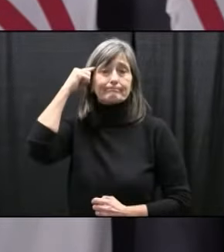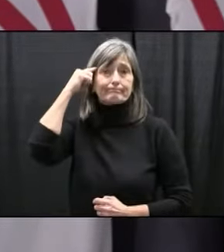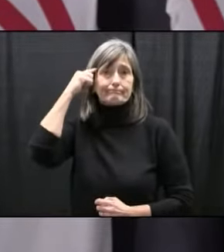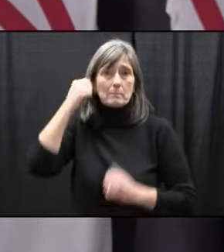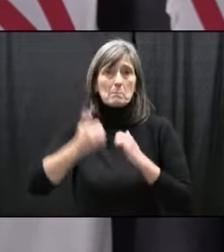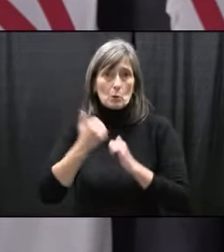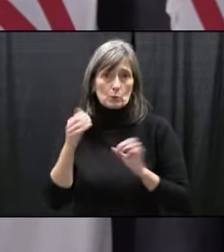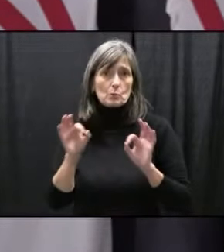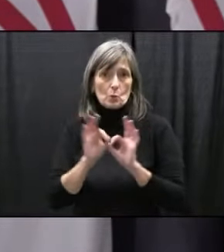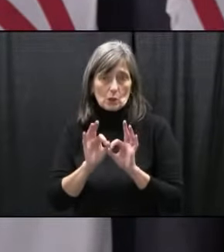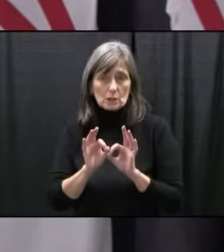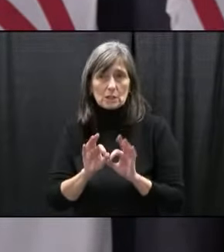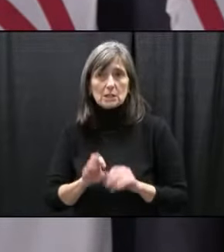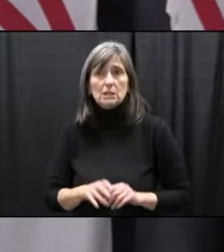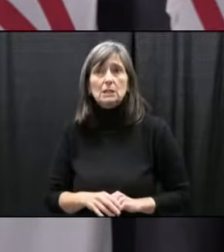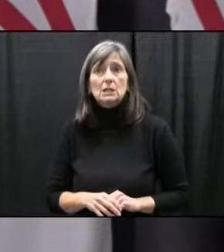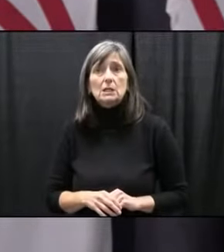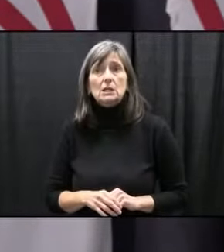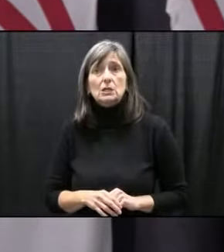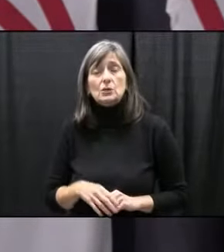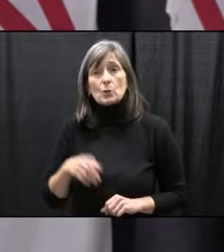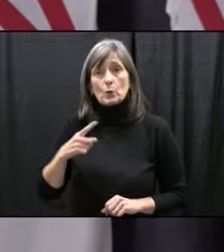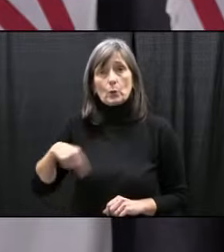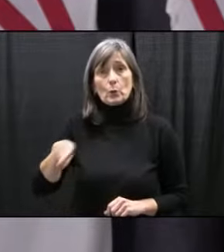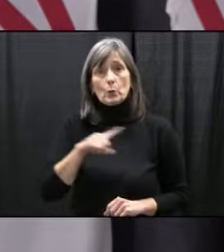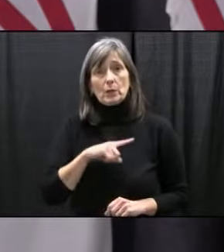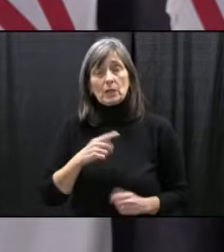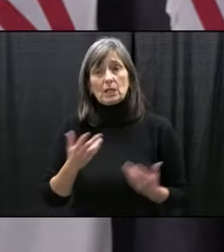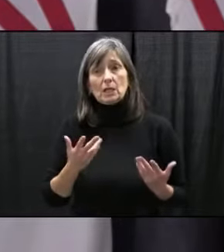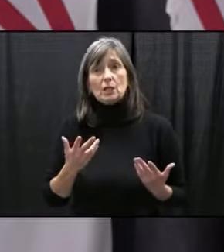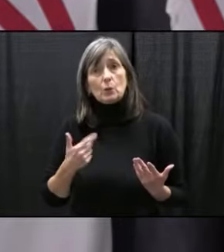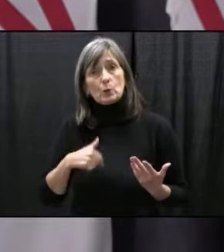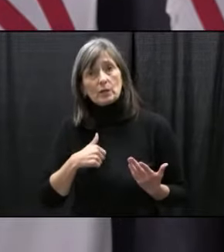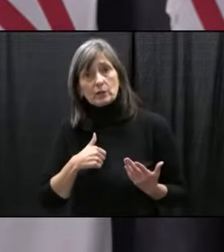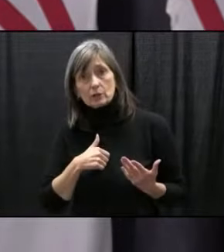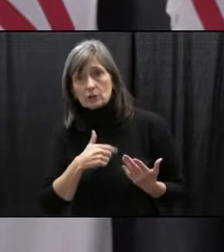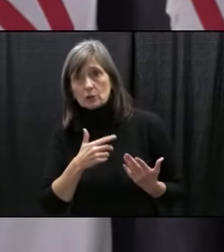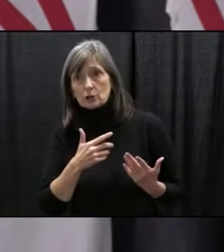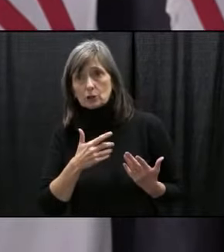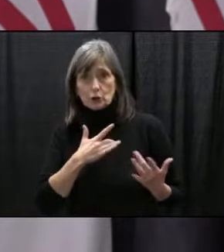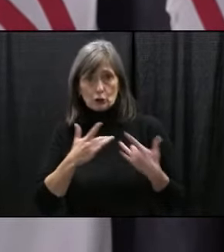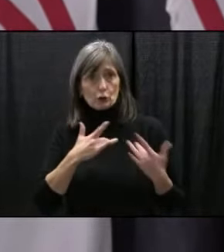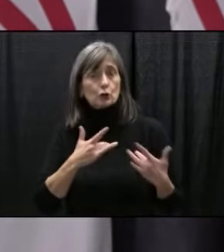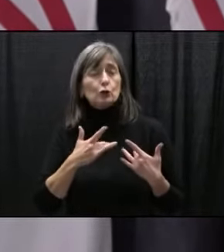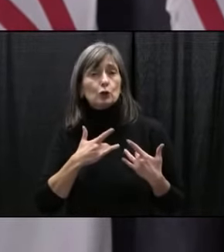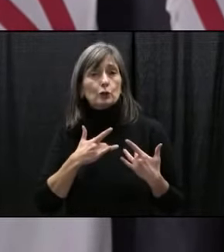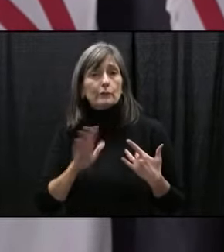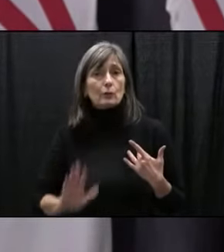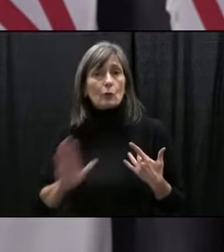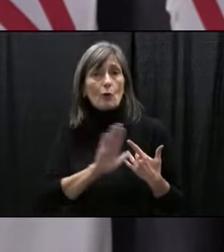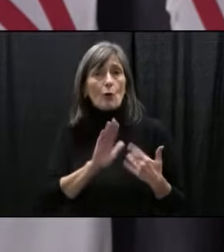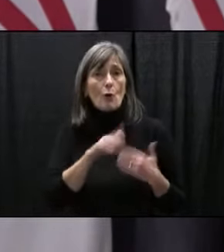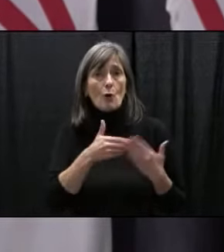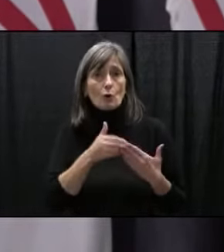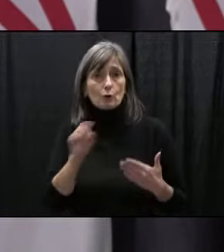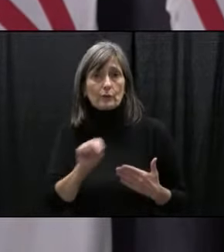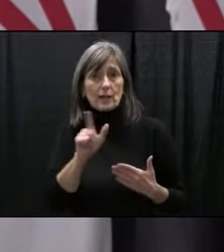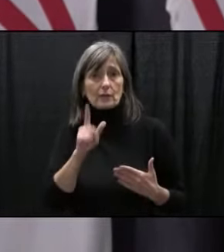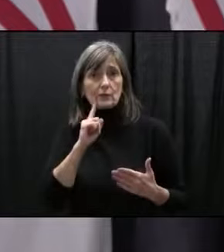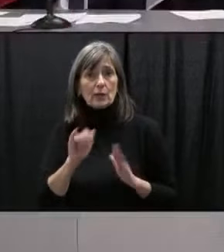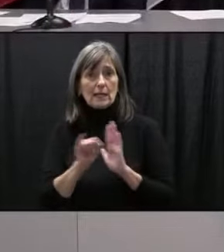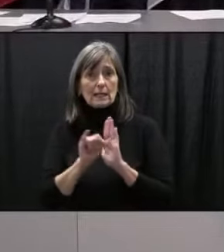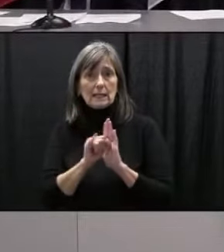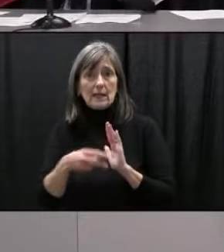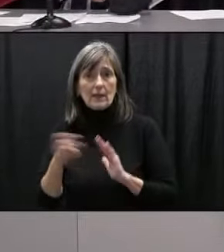us. So as a government, this is something that we are concerned about for the citizens of the province. But Minister?